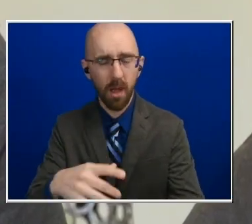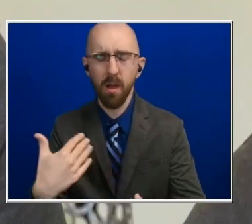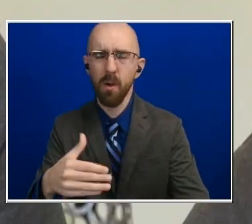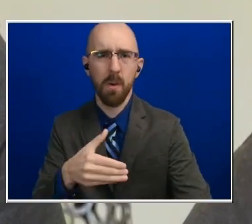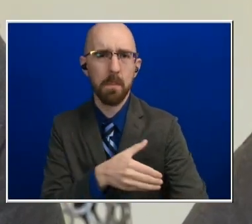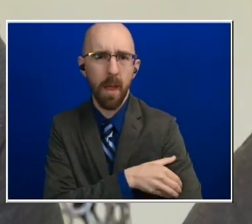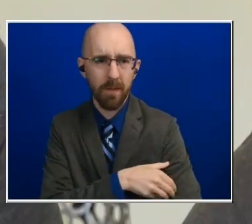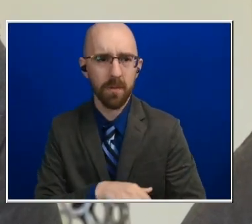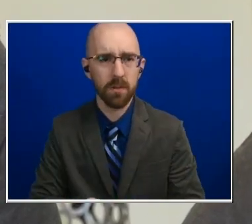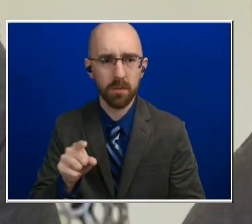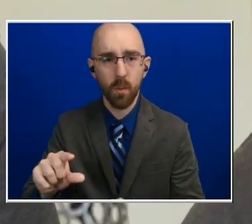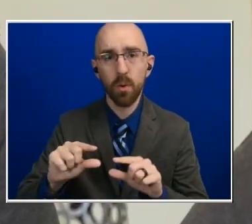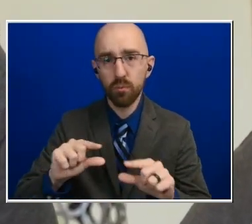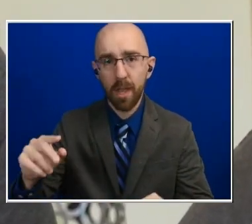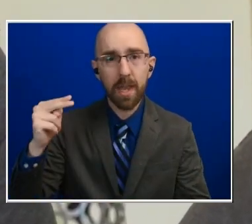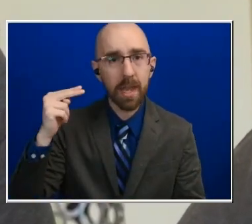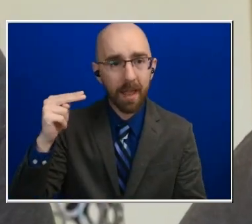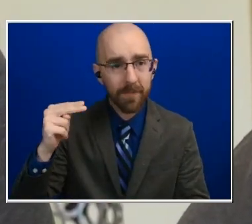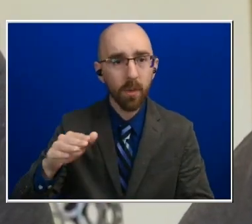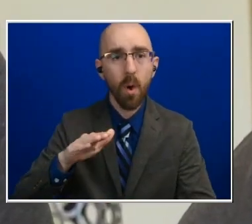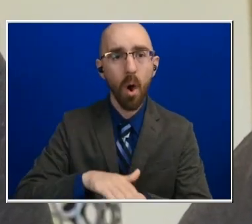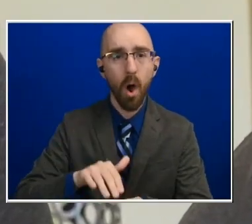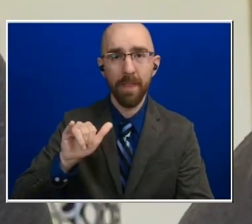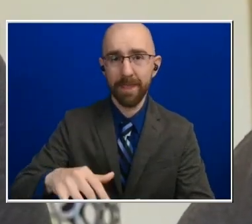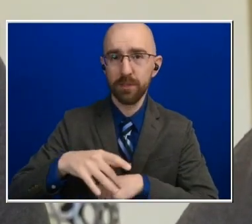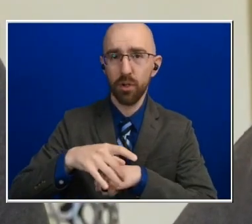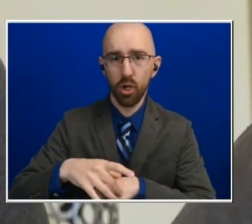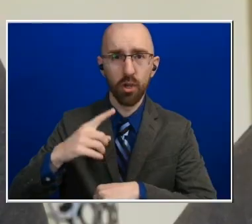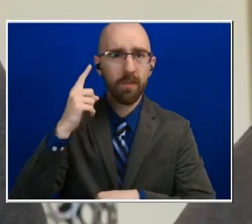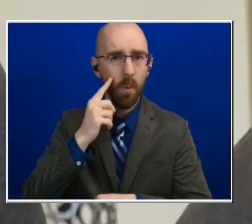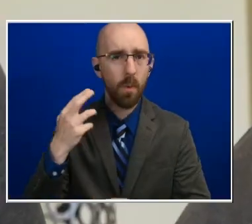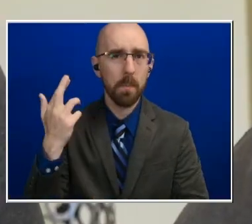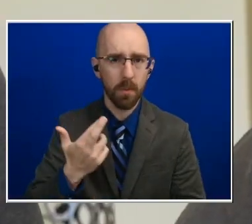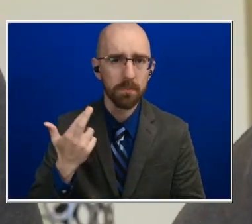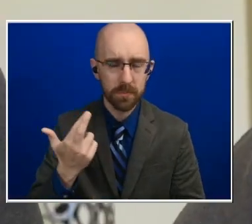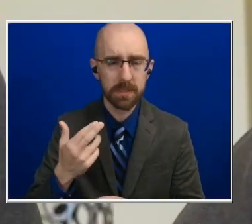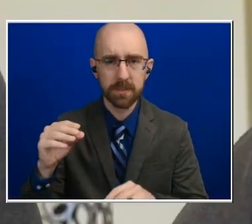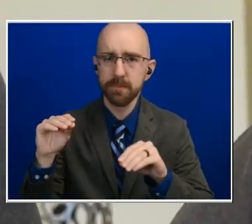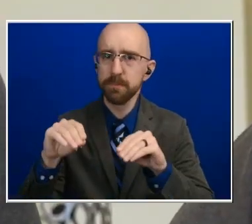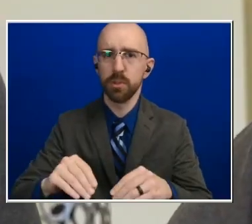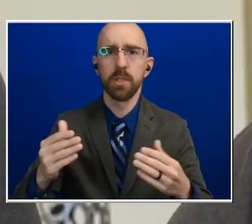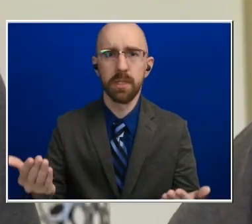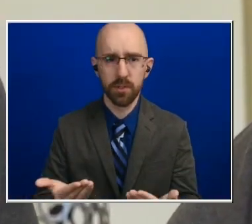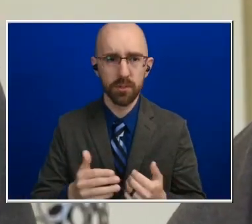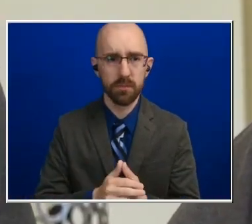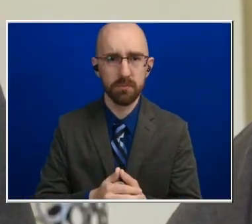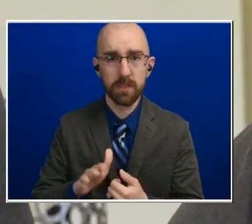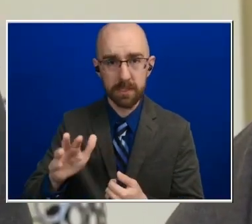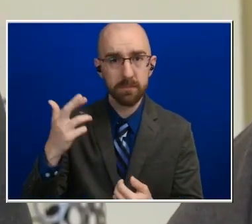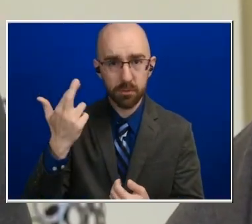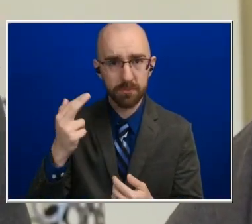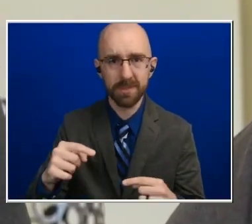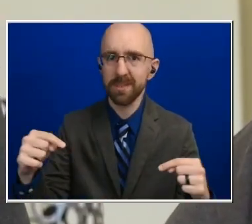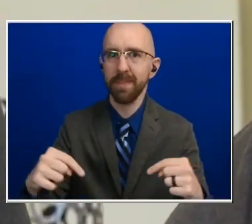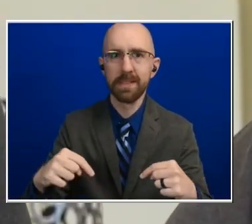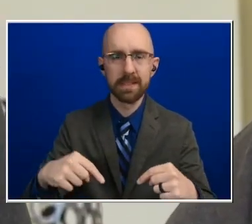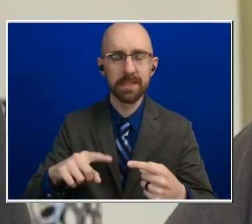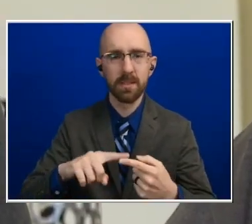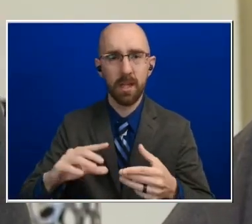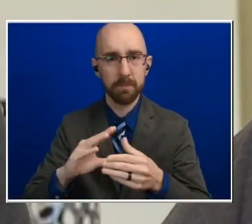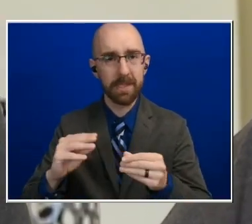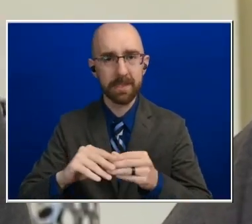nephew was put on this earth for a purpose, and this is his purpose: to get this message out to